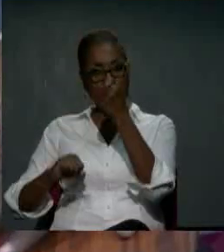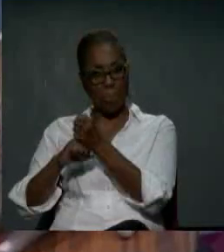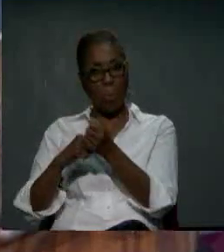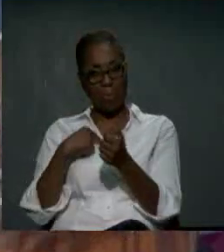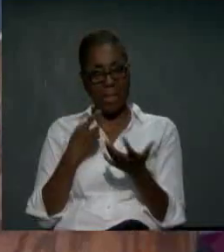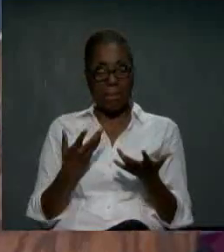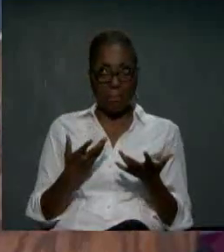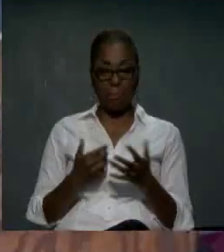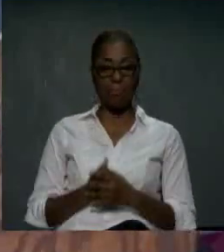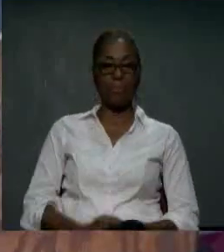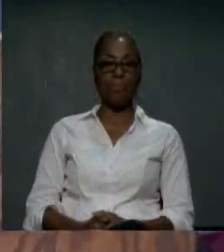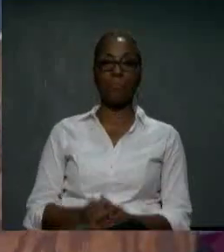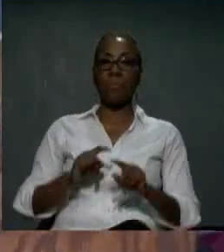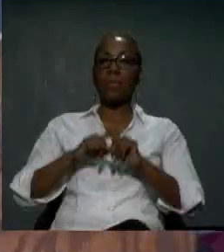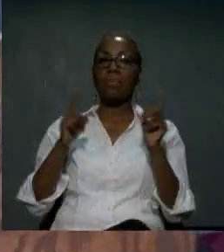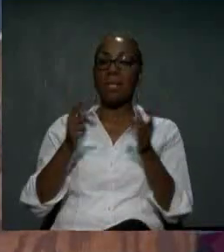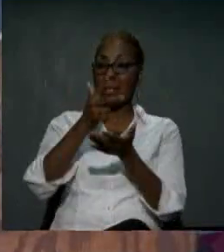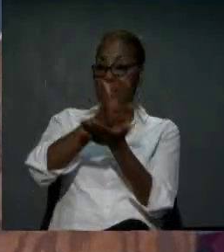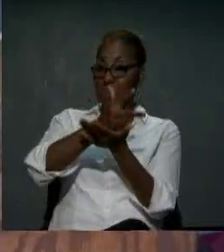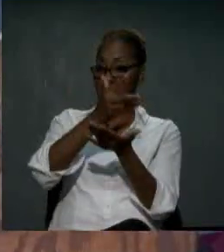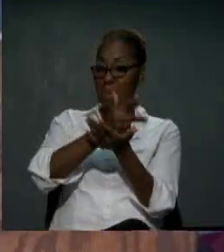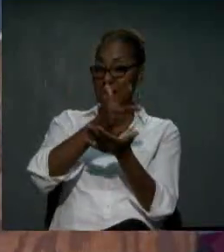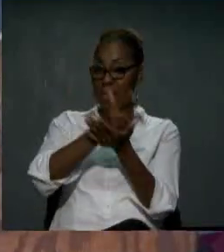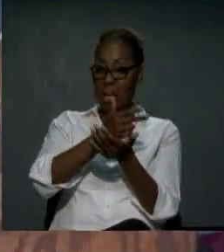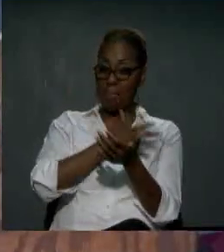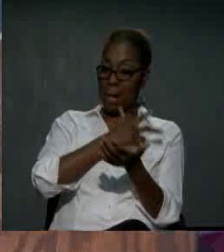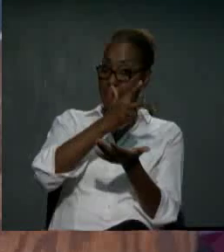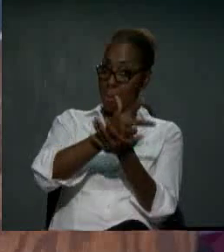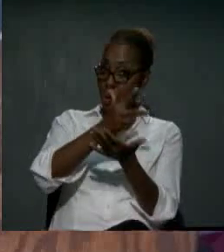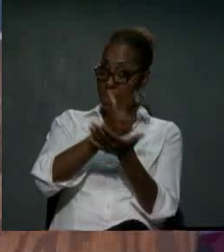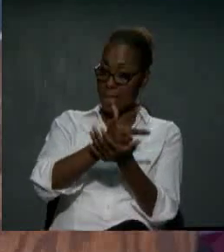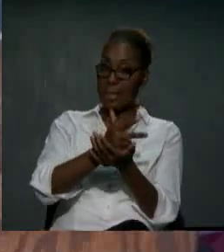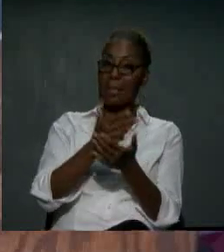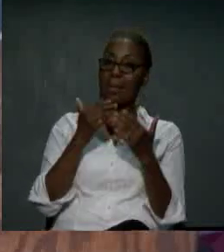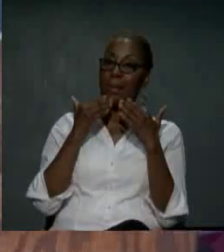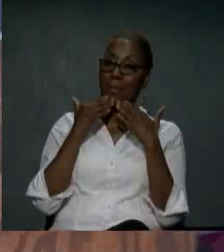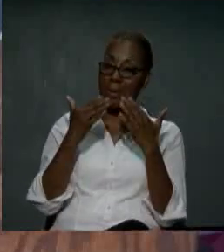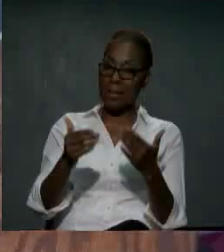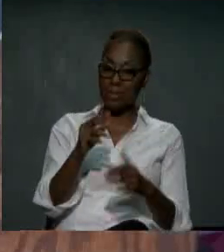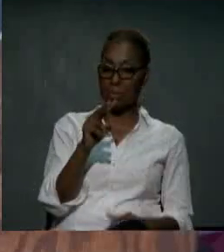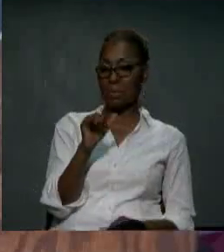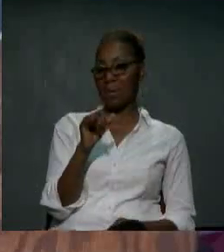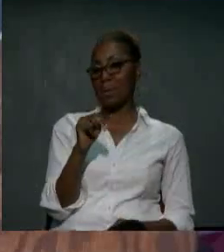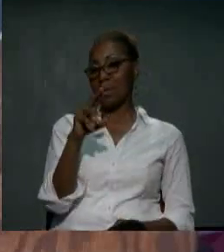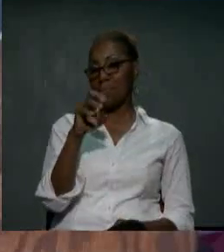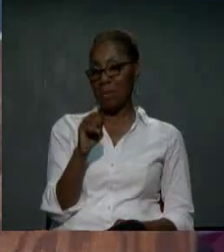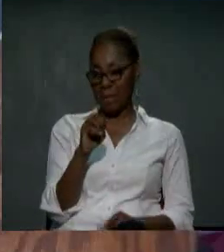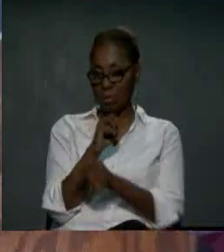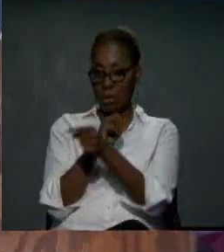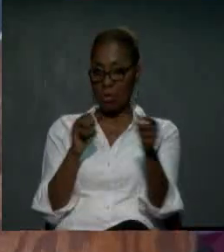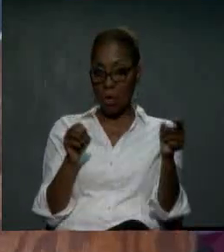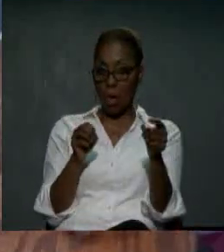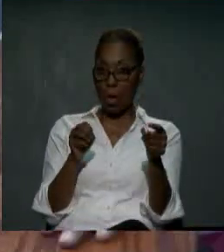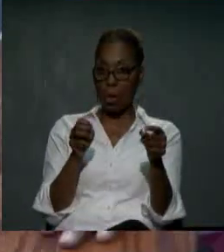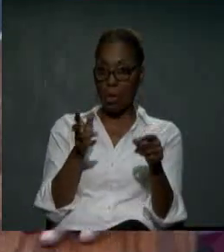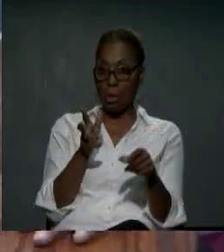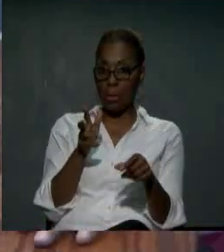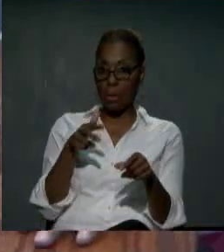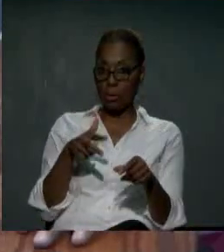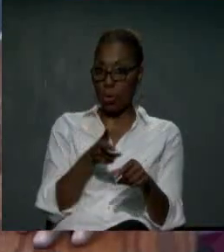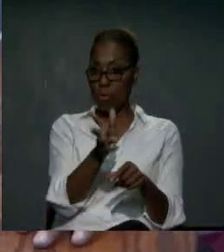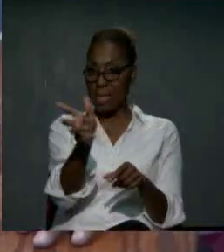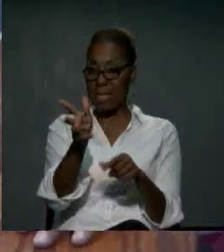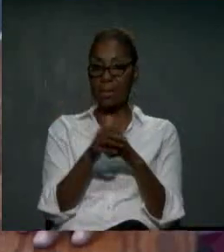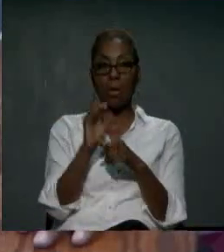And the parking, my parking, and thanks to Vince, you turn in. We do